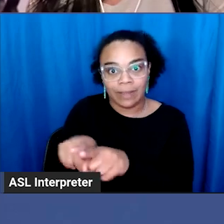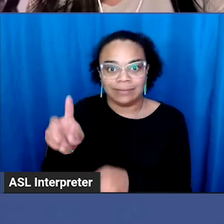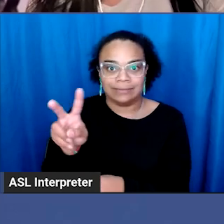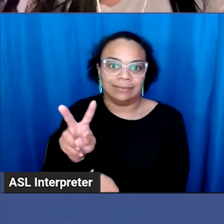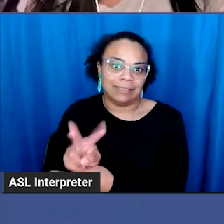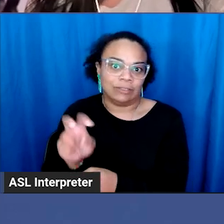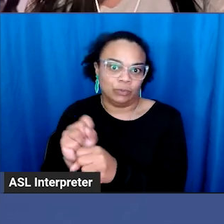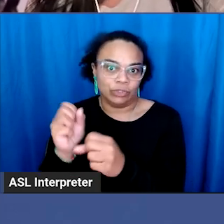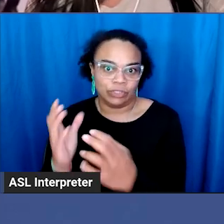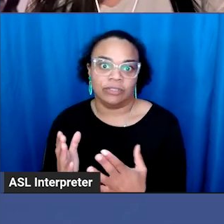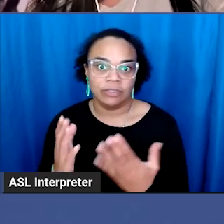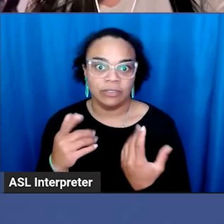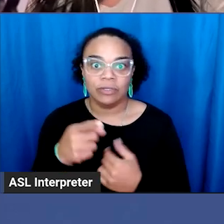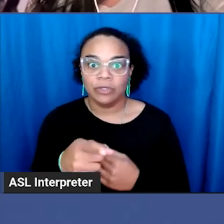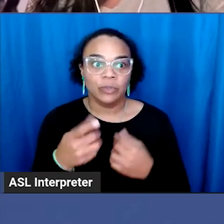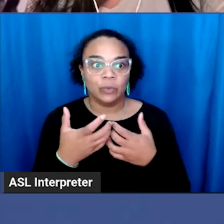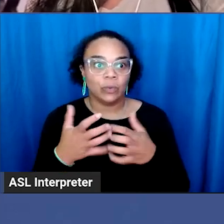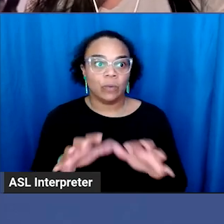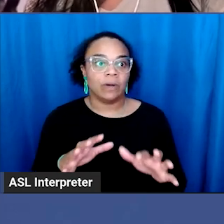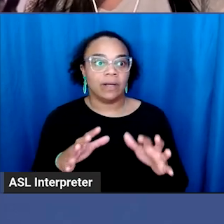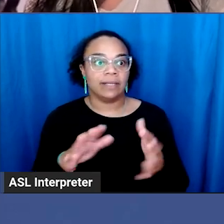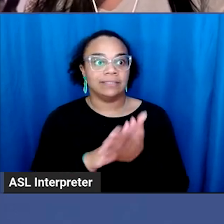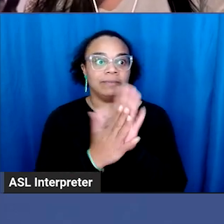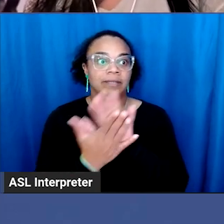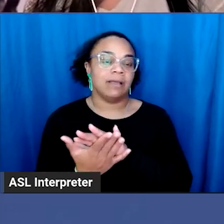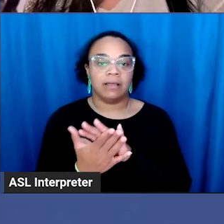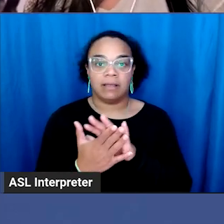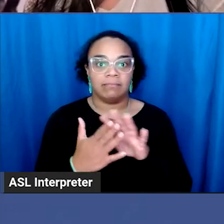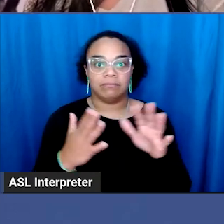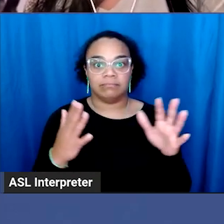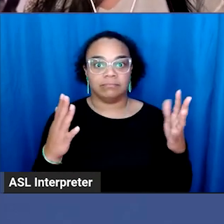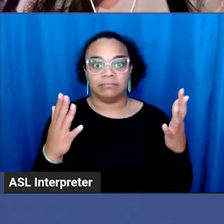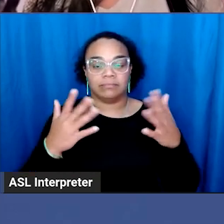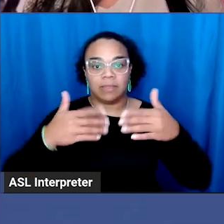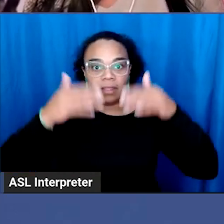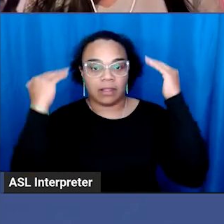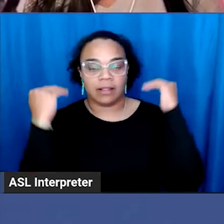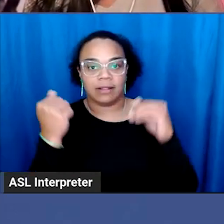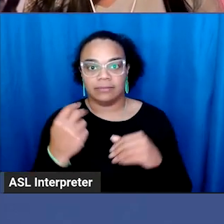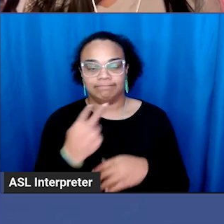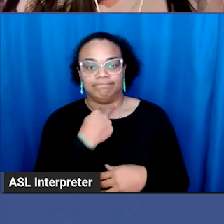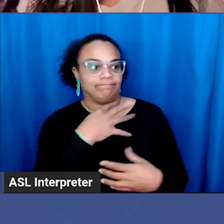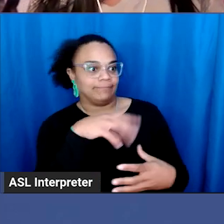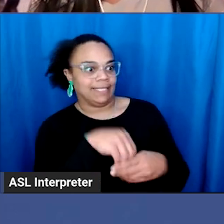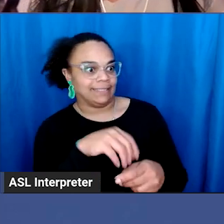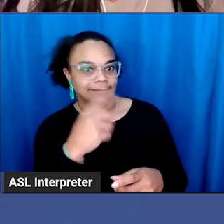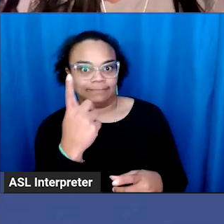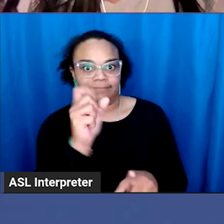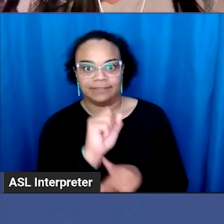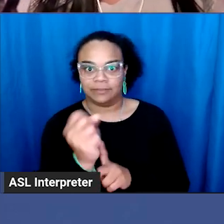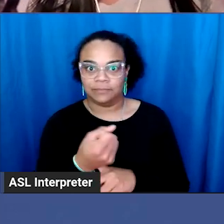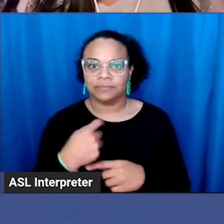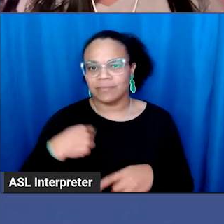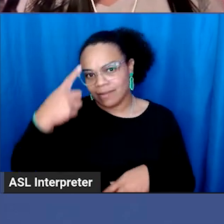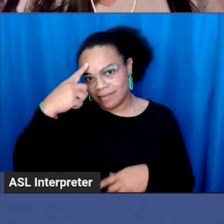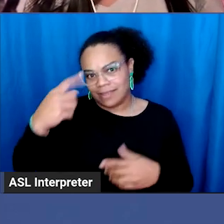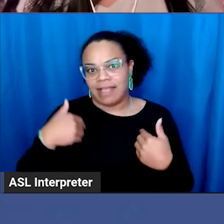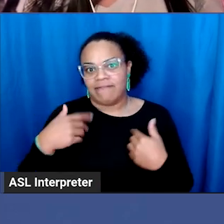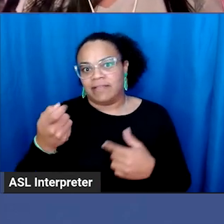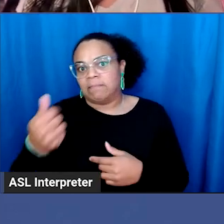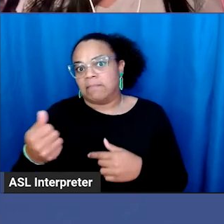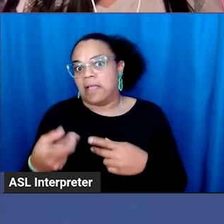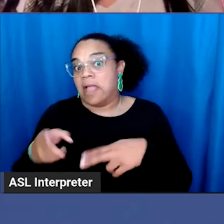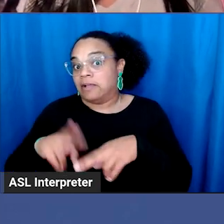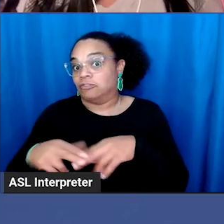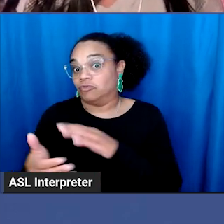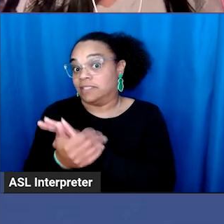to sometimes just to get caught up in stuff. So I think, sometimes having a little extra skill